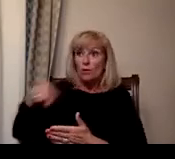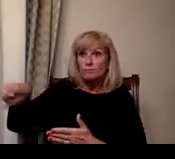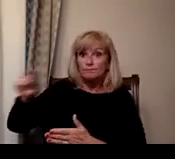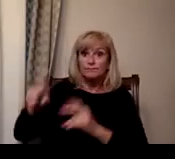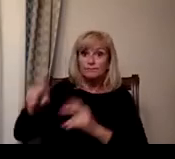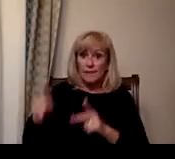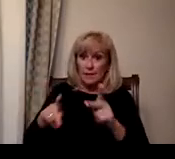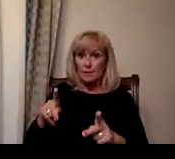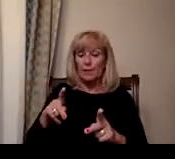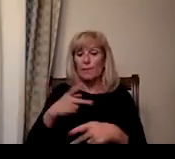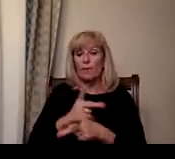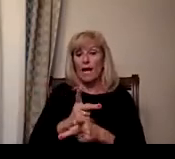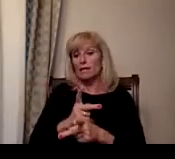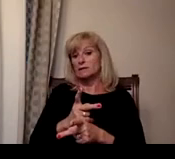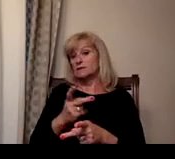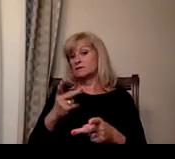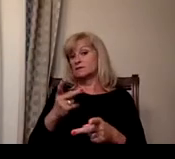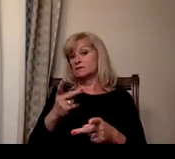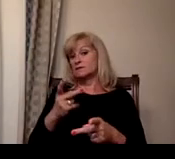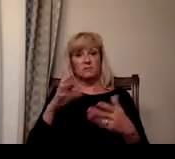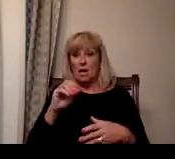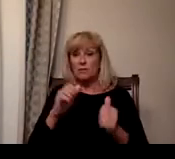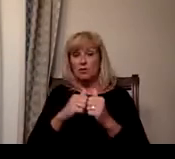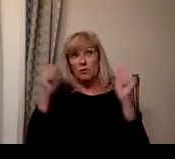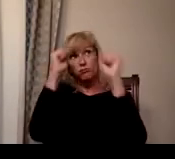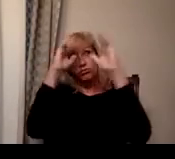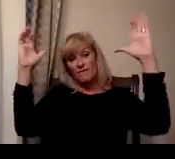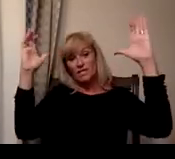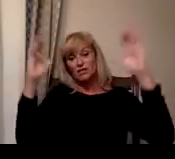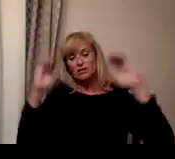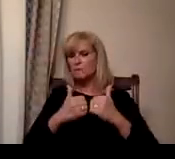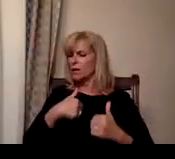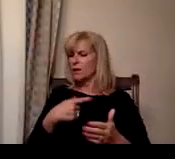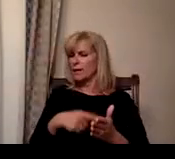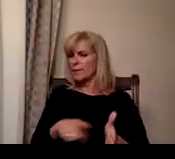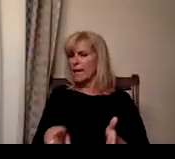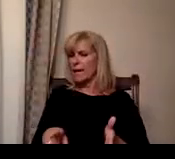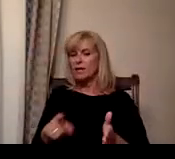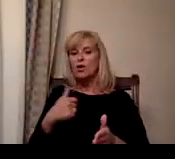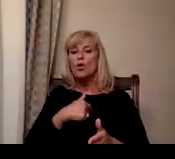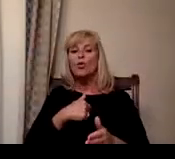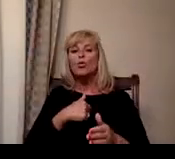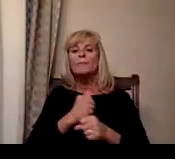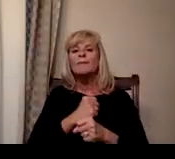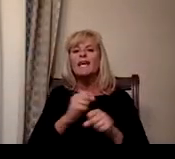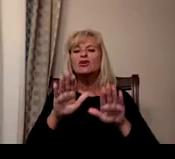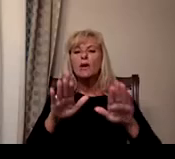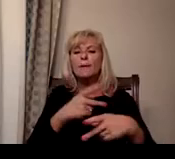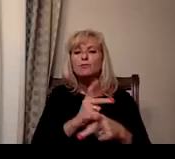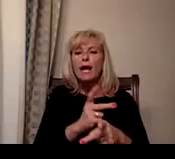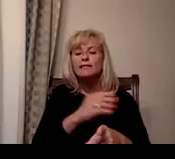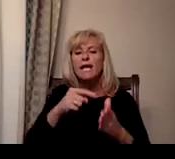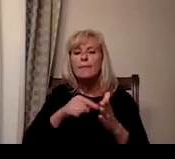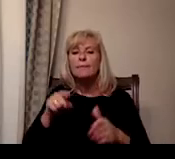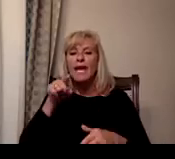products, a company with a better vision. How am I going to get paid? Well, we make great products and we pay you to sell them. That's a great quote.